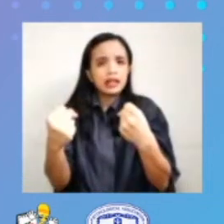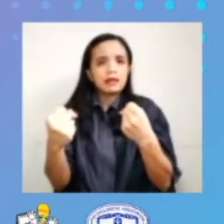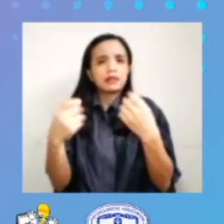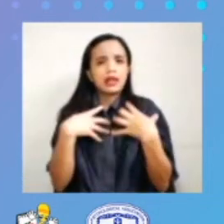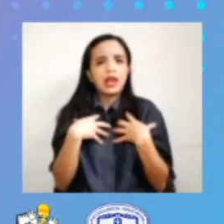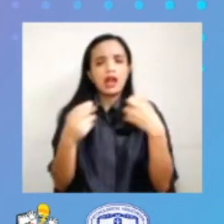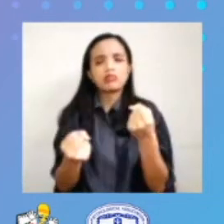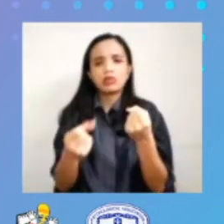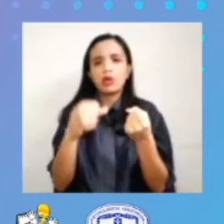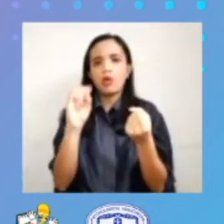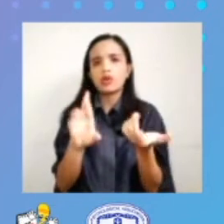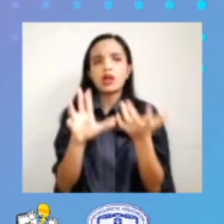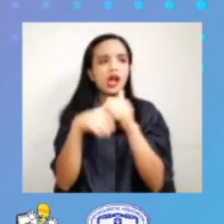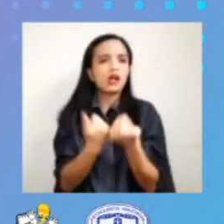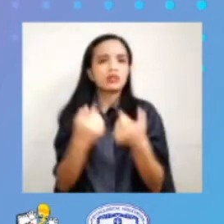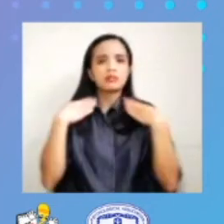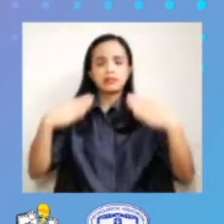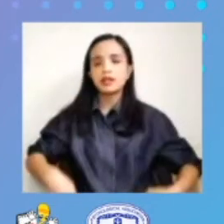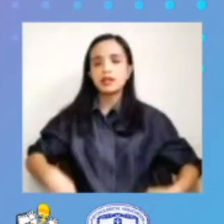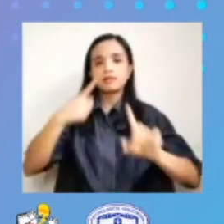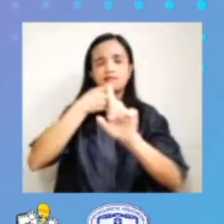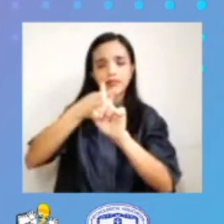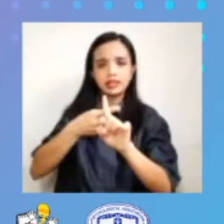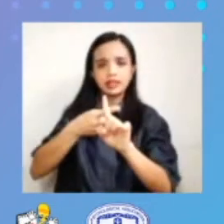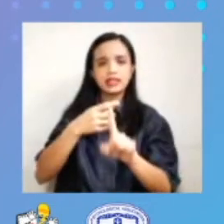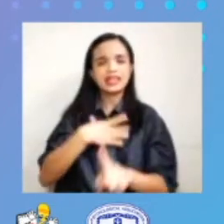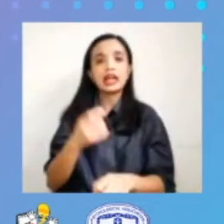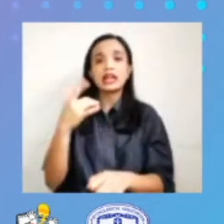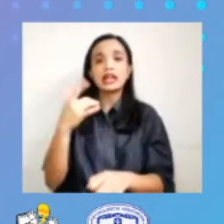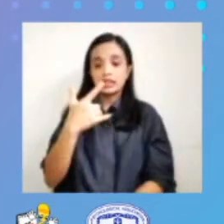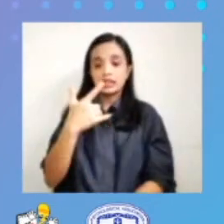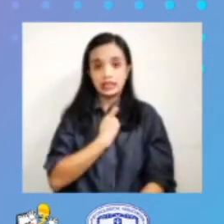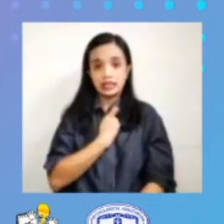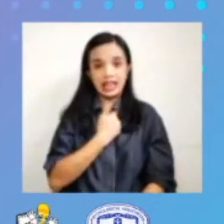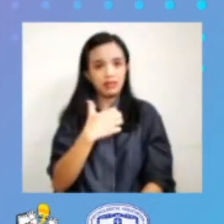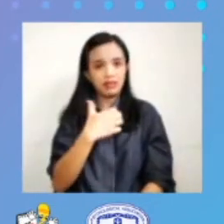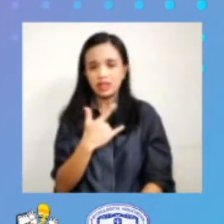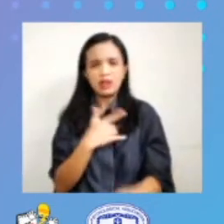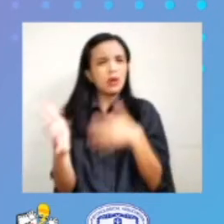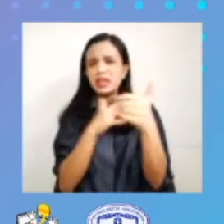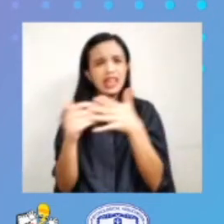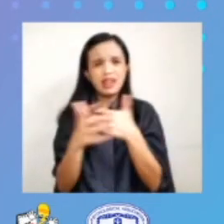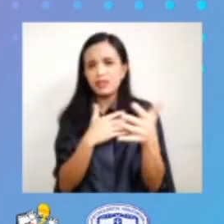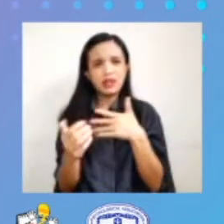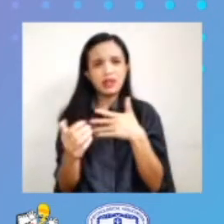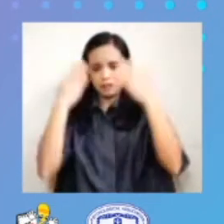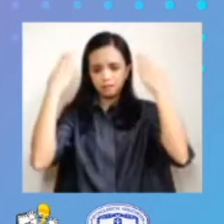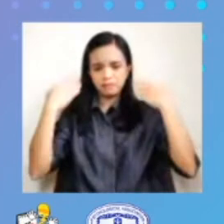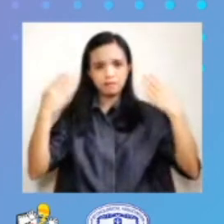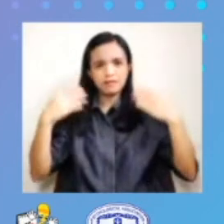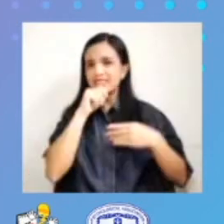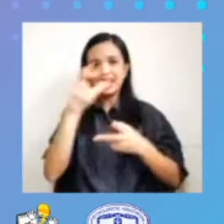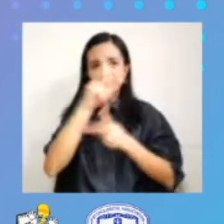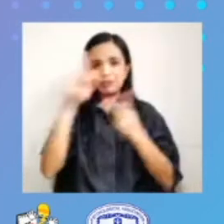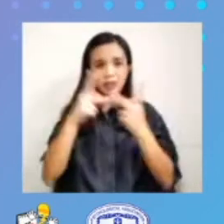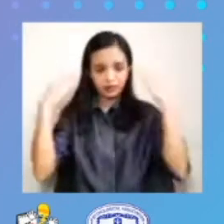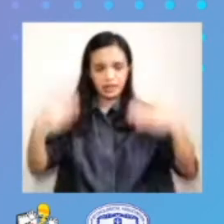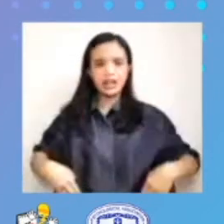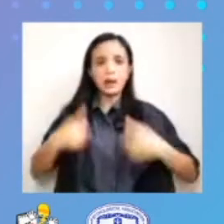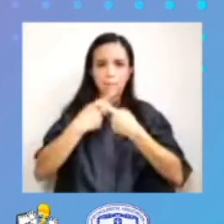for doing it. It should be more of the healthy body and mind and the connection between your body and mind. That should be the goal,